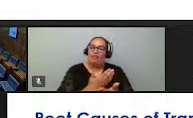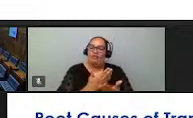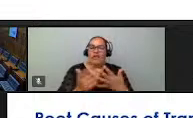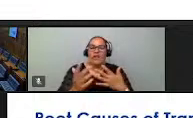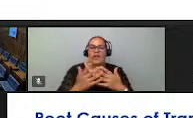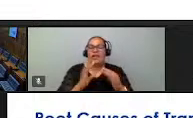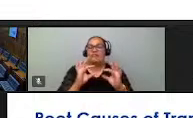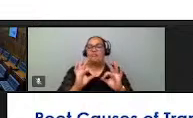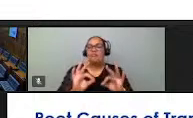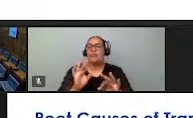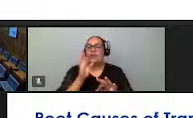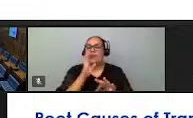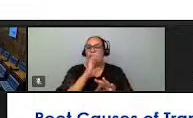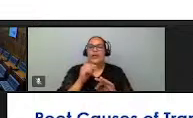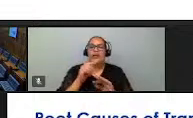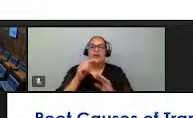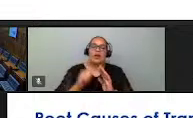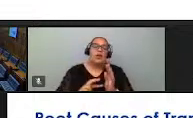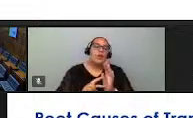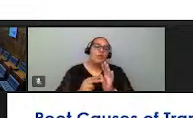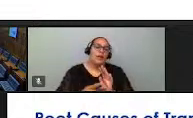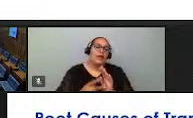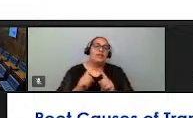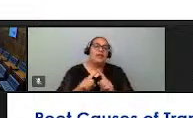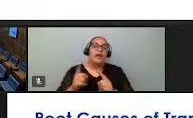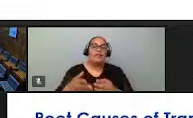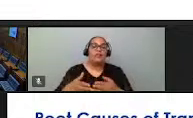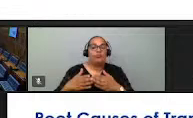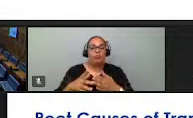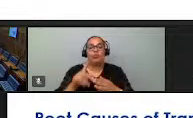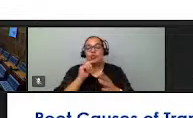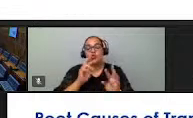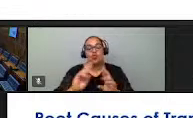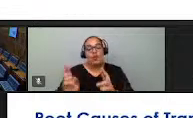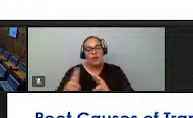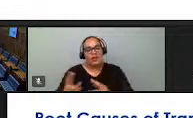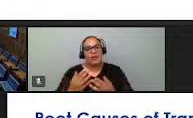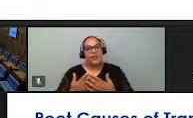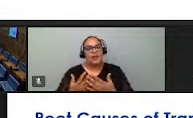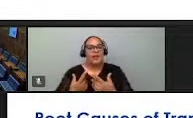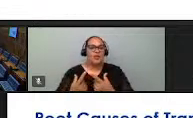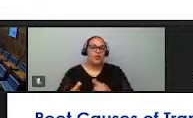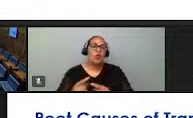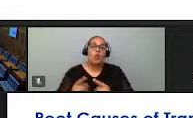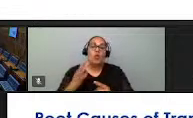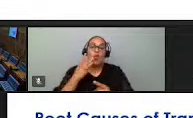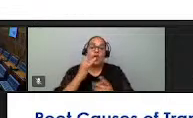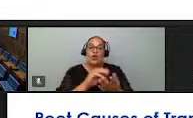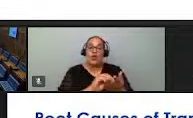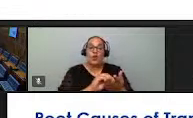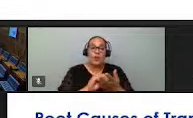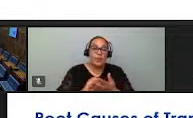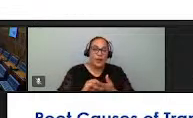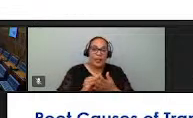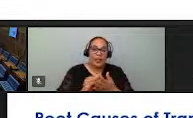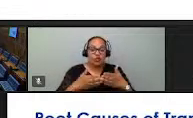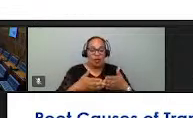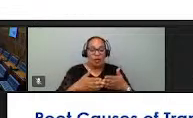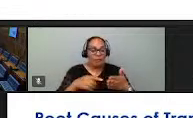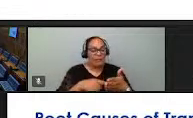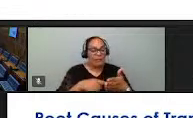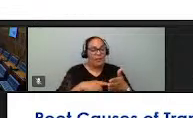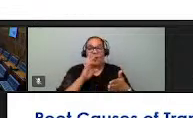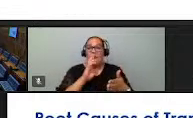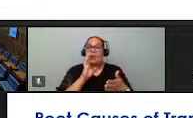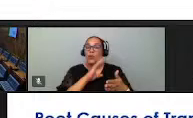inefficiencies in the load plans and in the vessel Readiness to birth the moment you bring a birth a ship in that's not